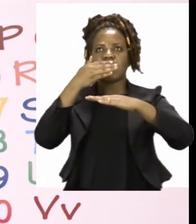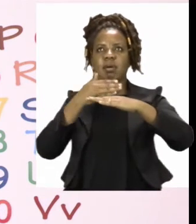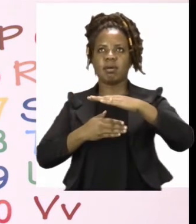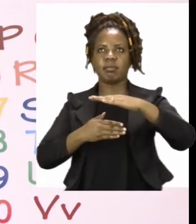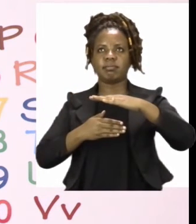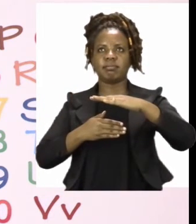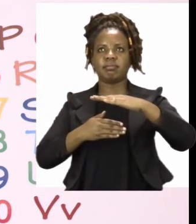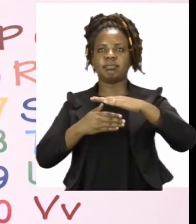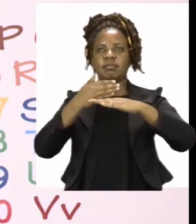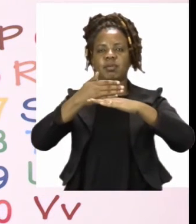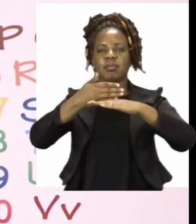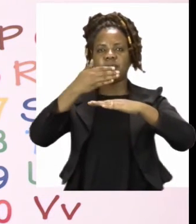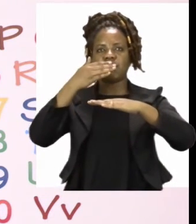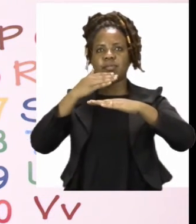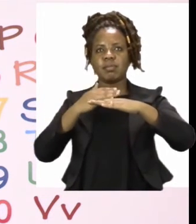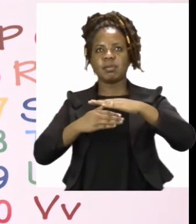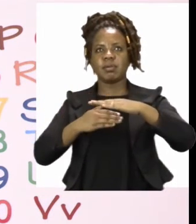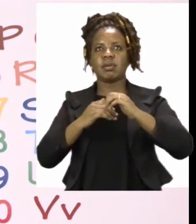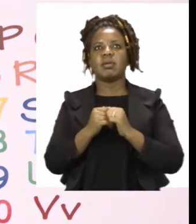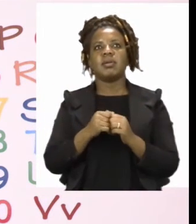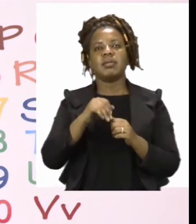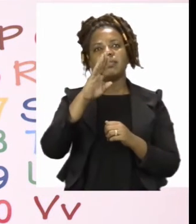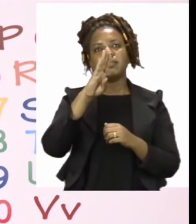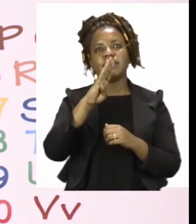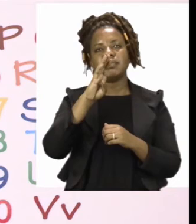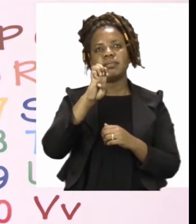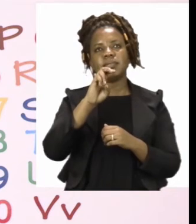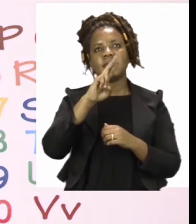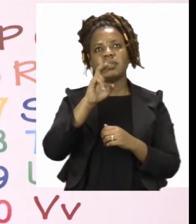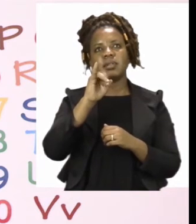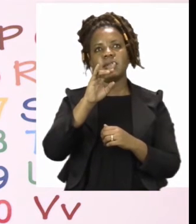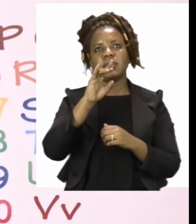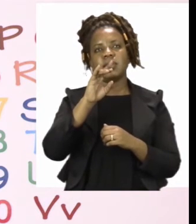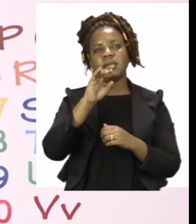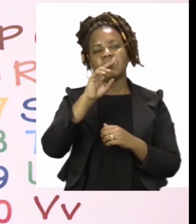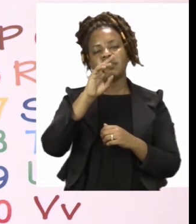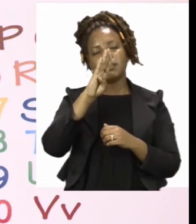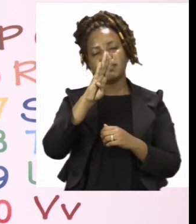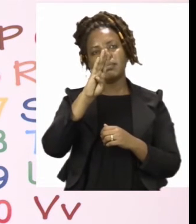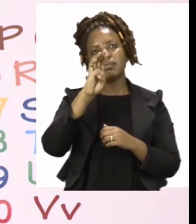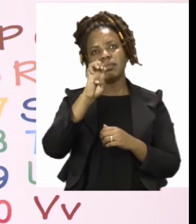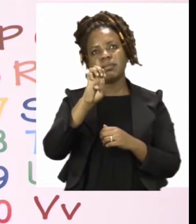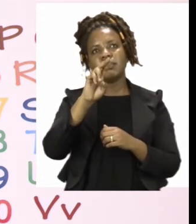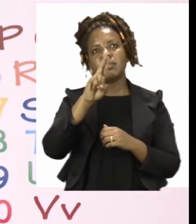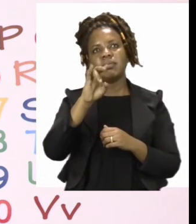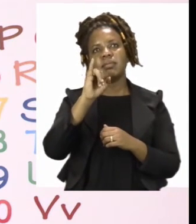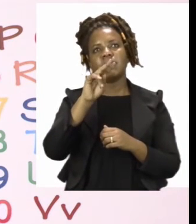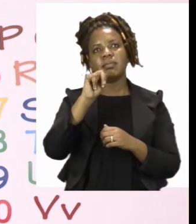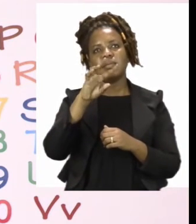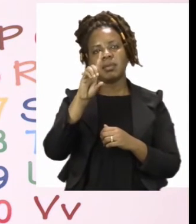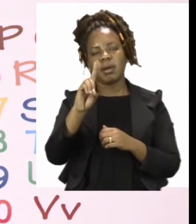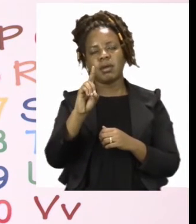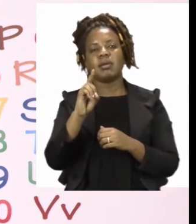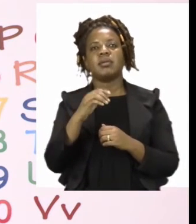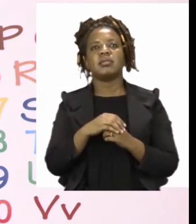behind the chair behind behind the chair